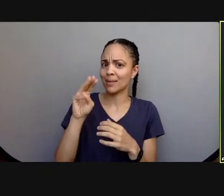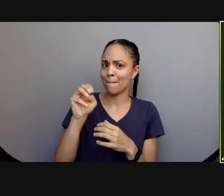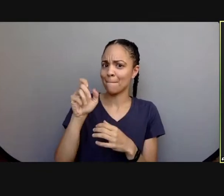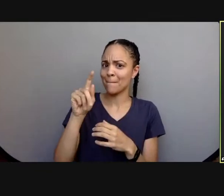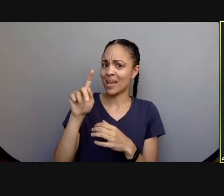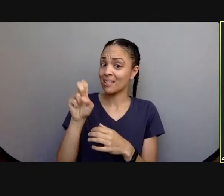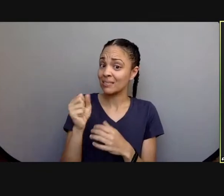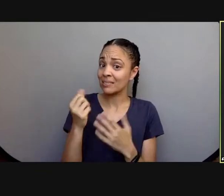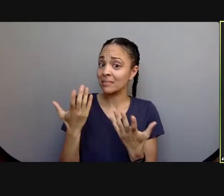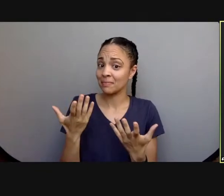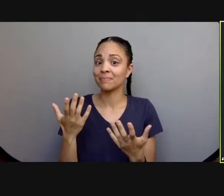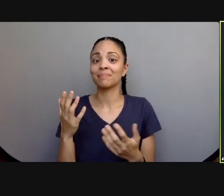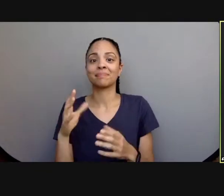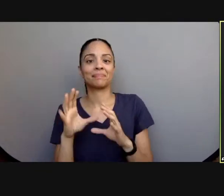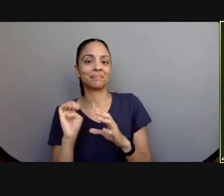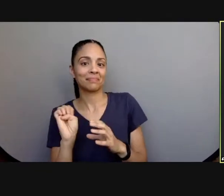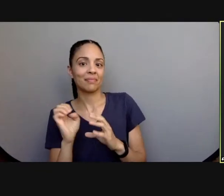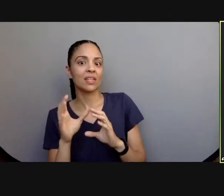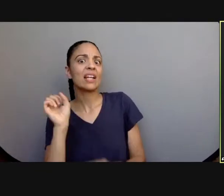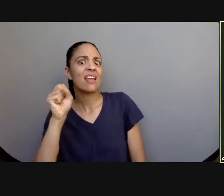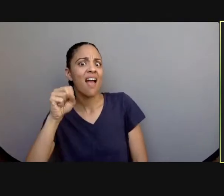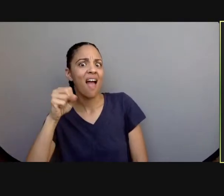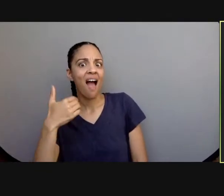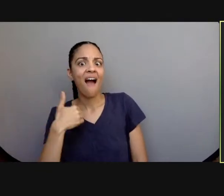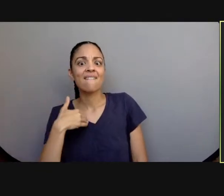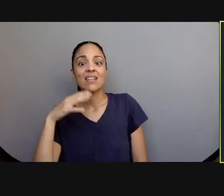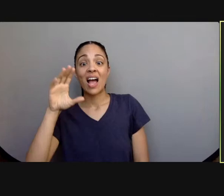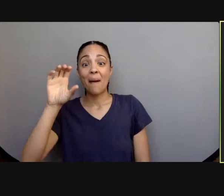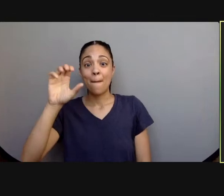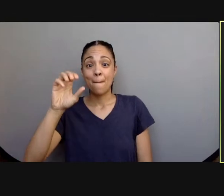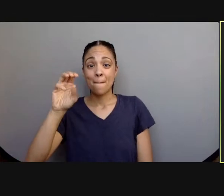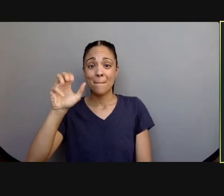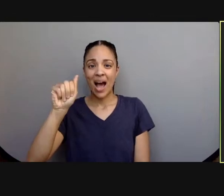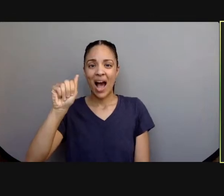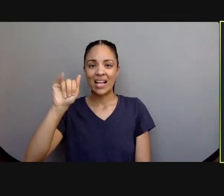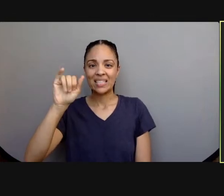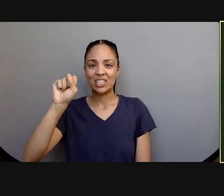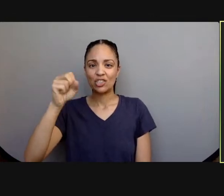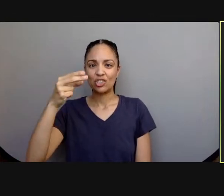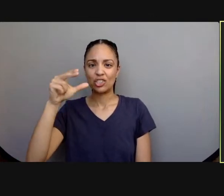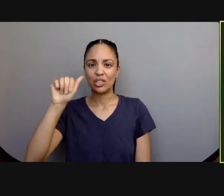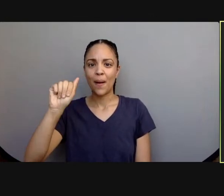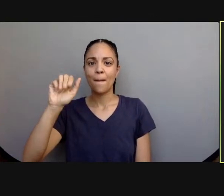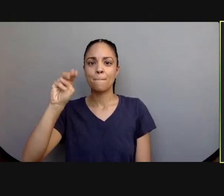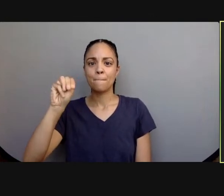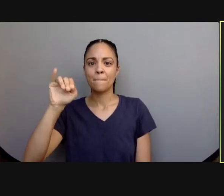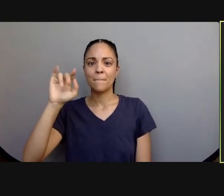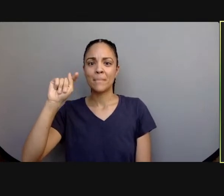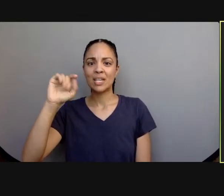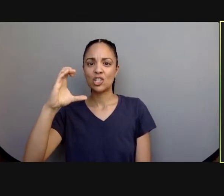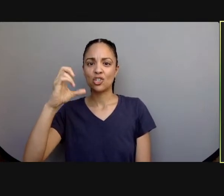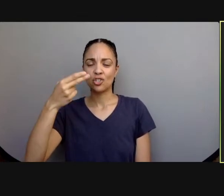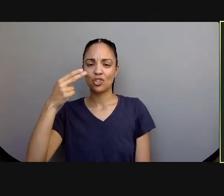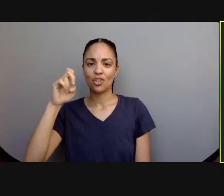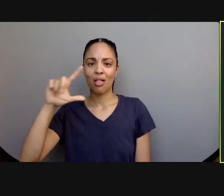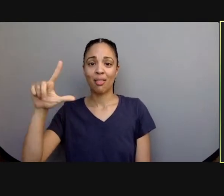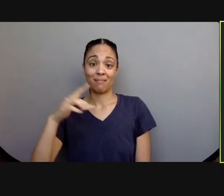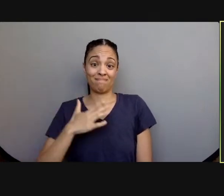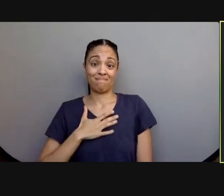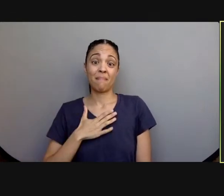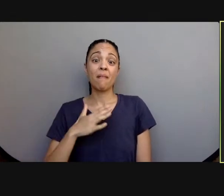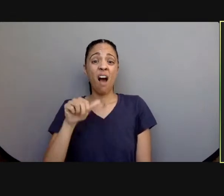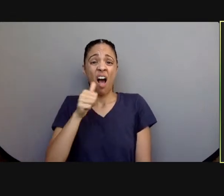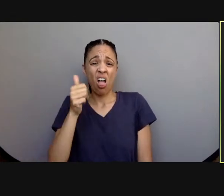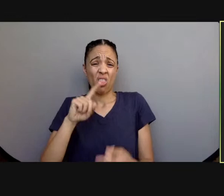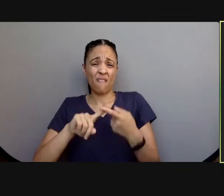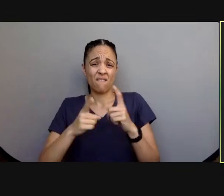Miss Aisha Mitchell, who was in the first company forever. We had one of my best friends, Mr. Josh Johnson, who's been touring Europe